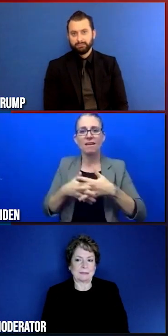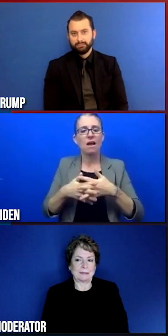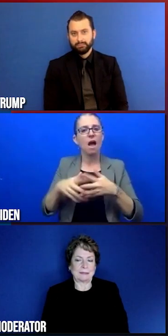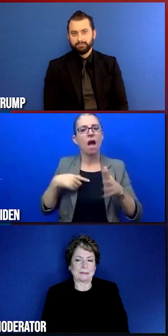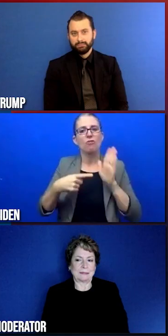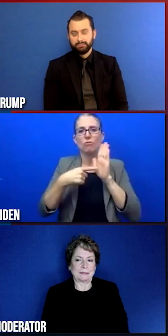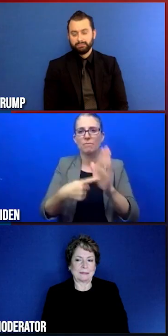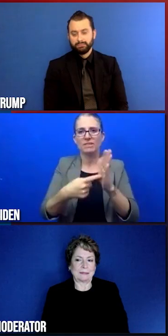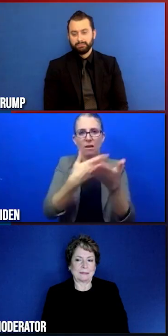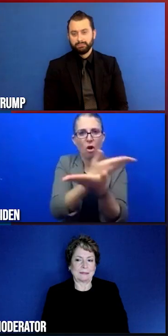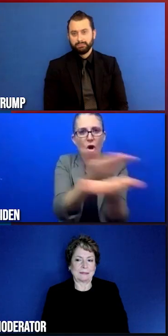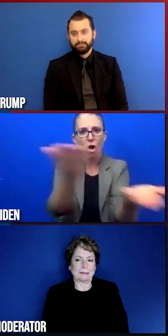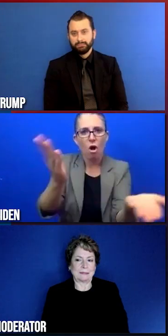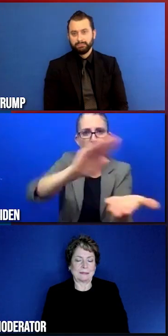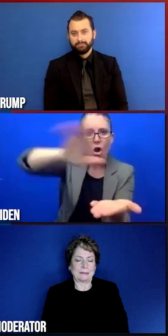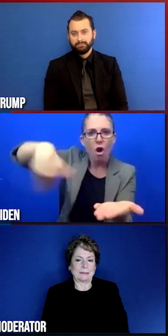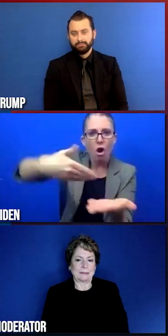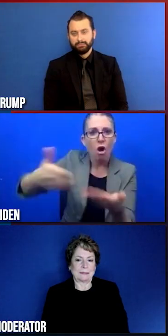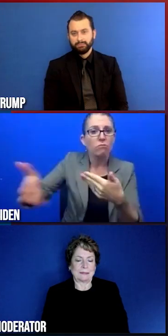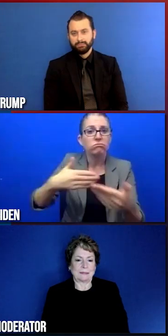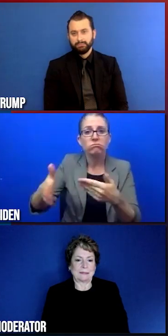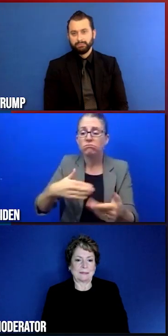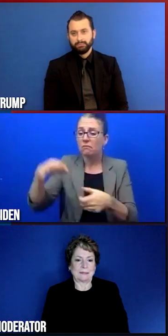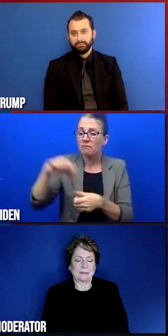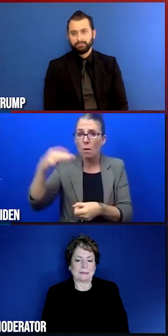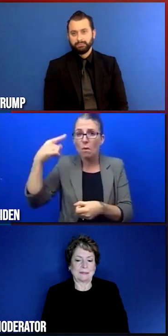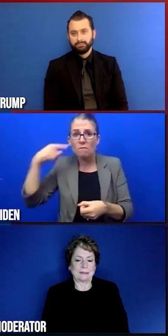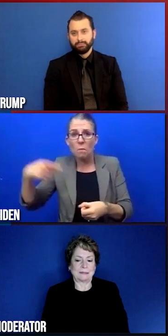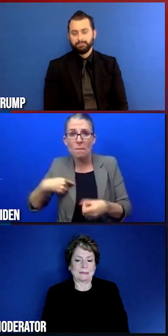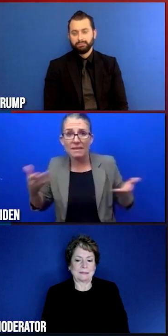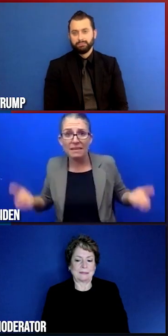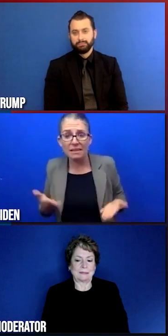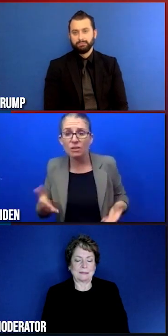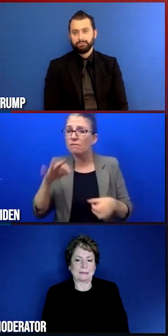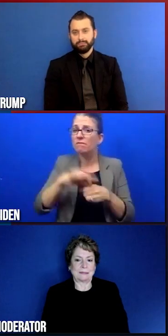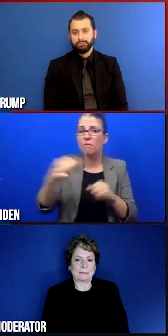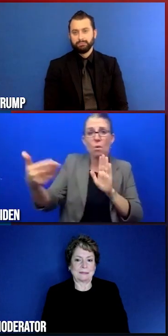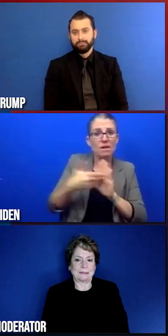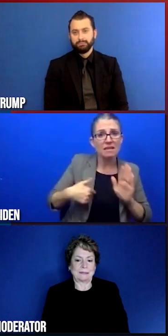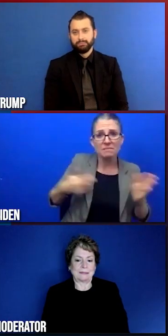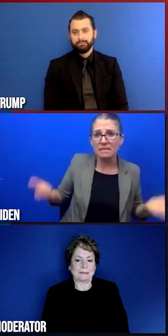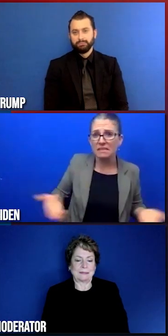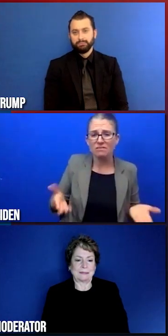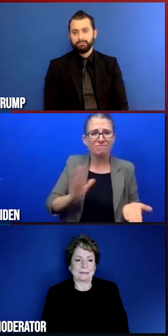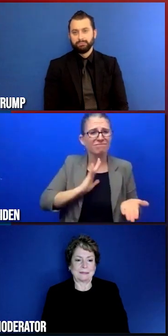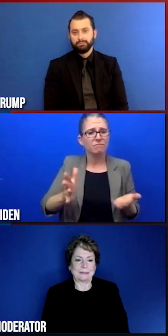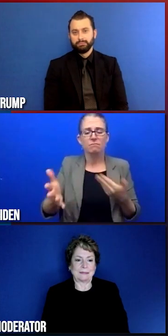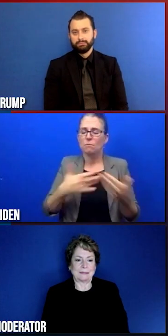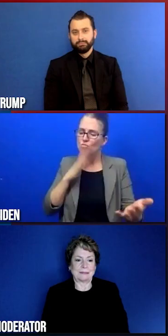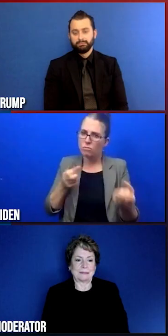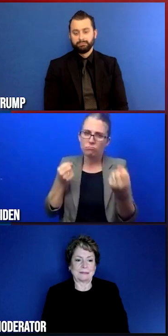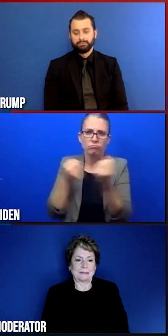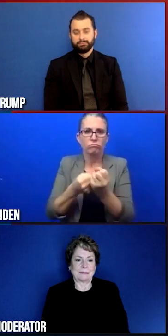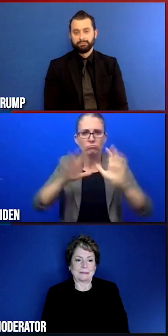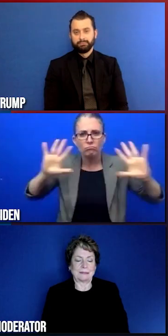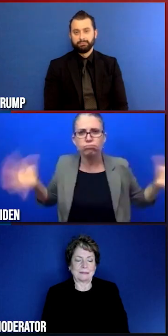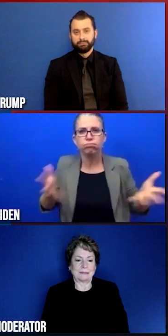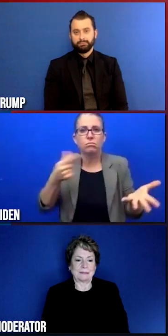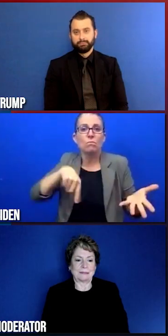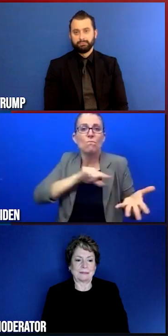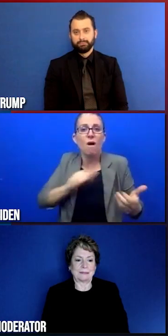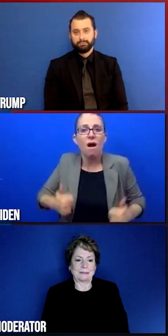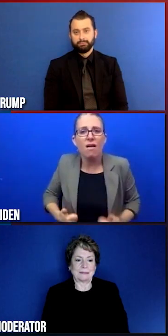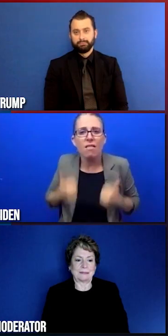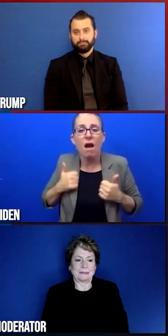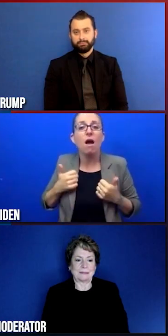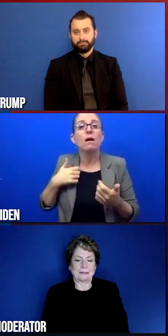represented. I'm going to give you hope. We're going to move. We're going to choose science over fiction. We're going to choose hope over fear. We're going to choose to move